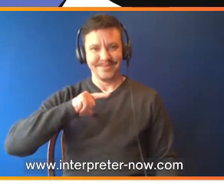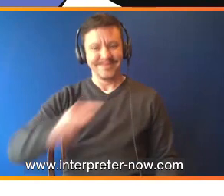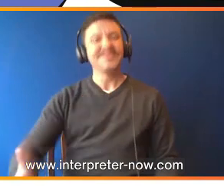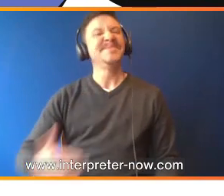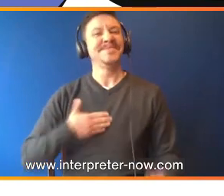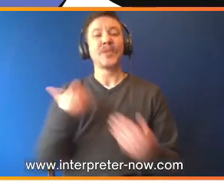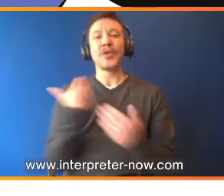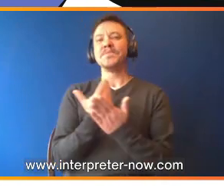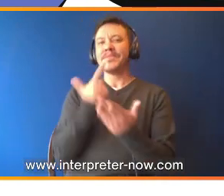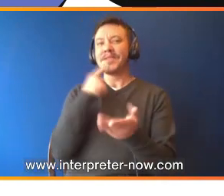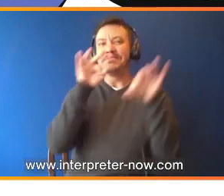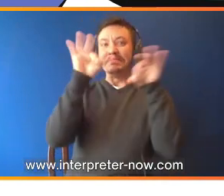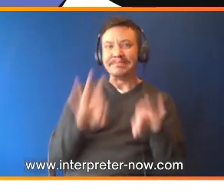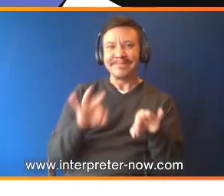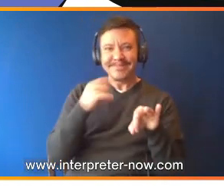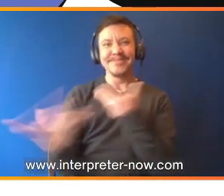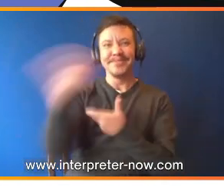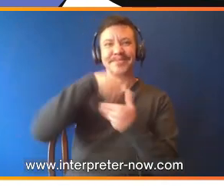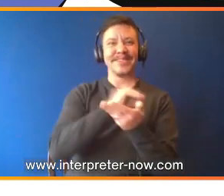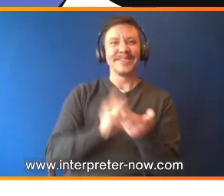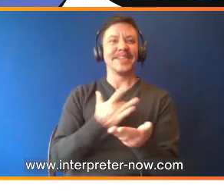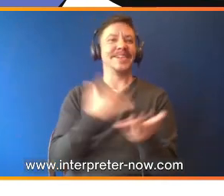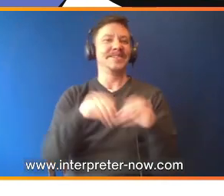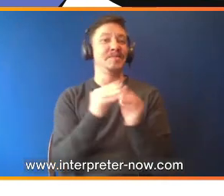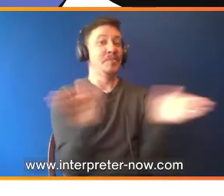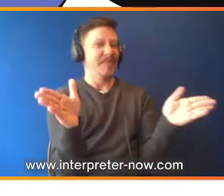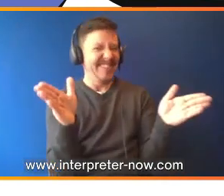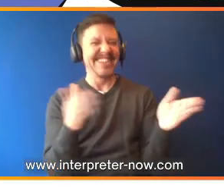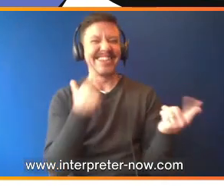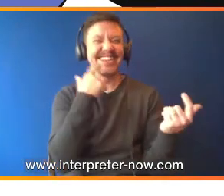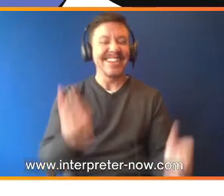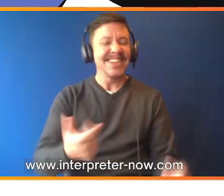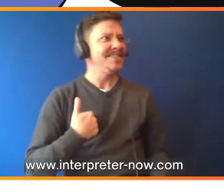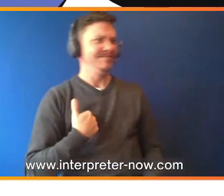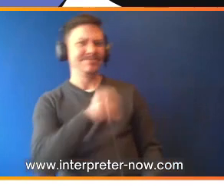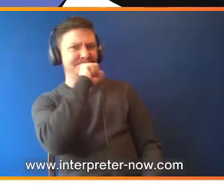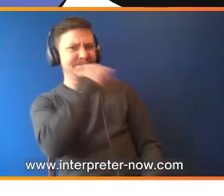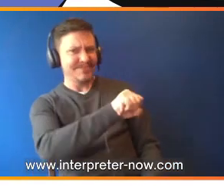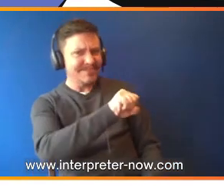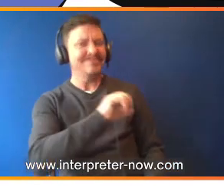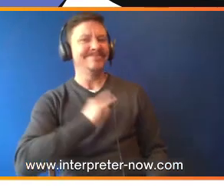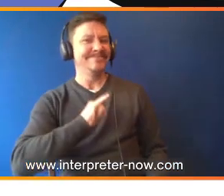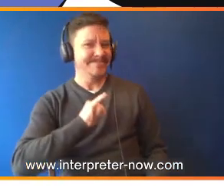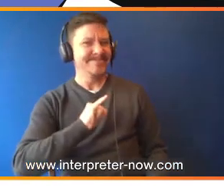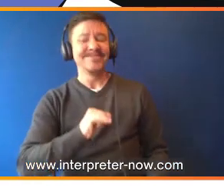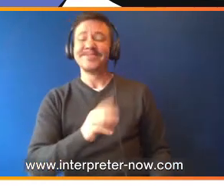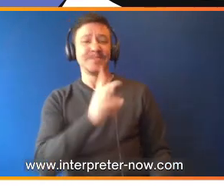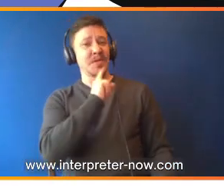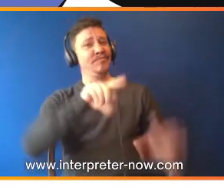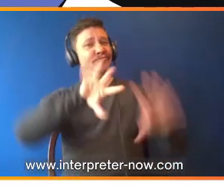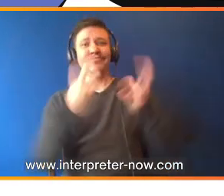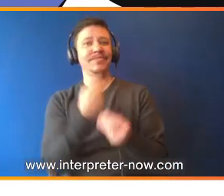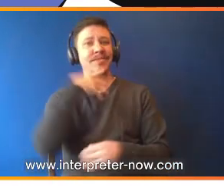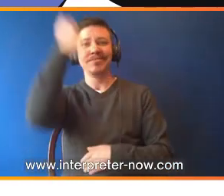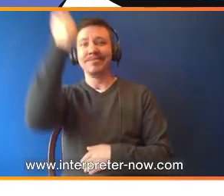that's a little bit broader. I love it. I love it. And the world would be a better place if we all use products